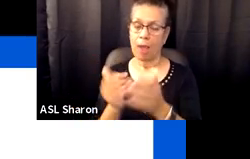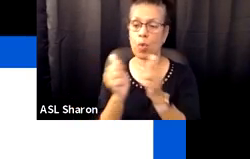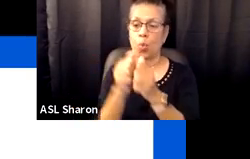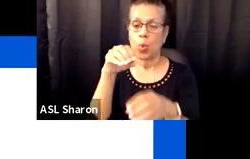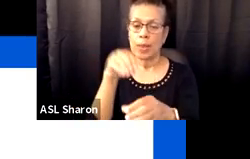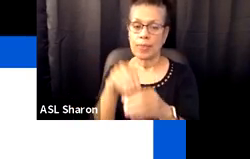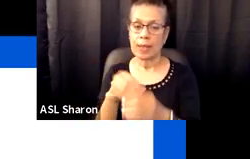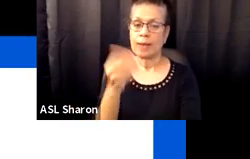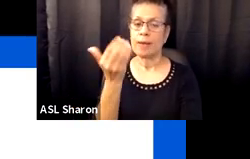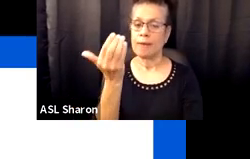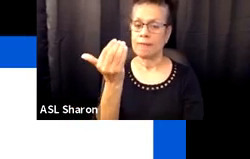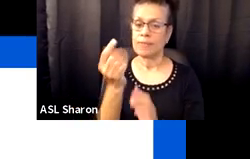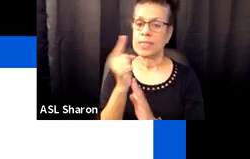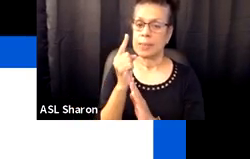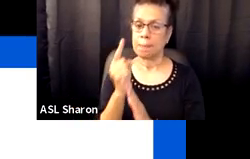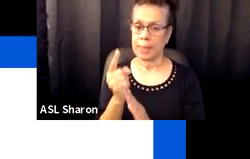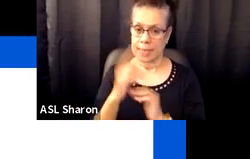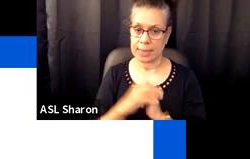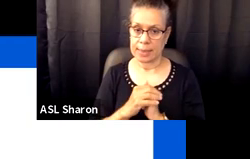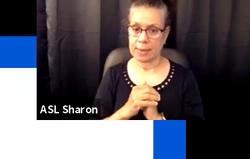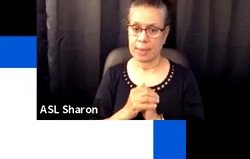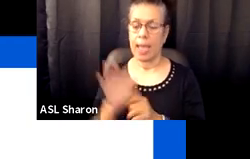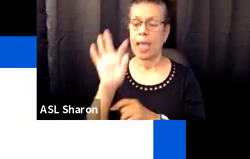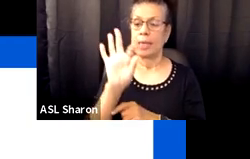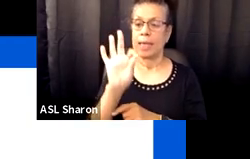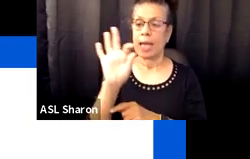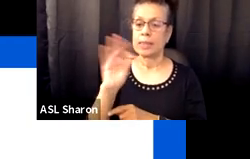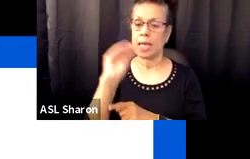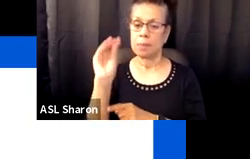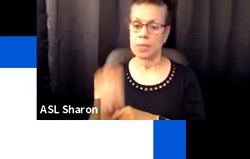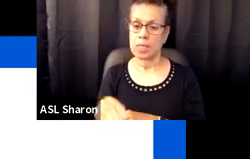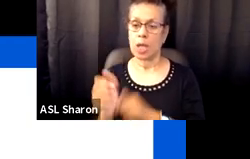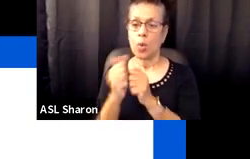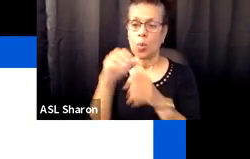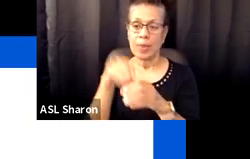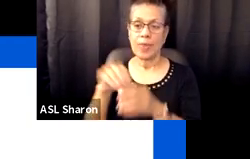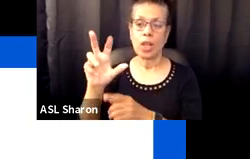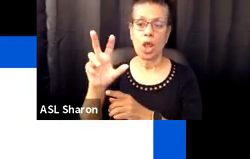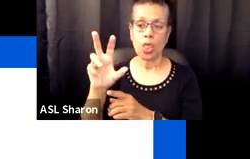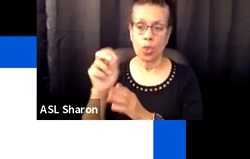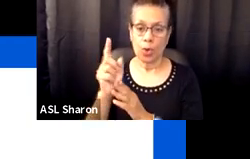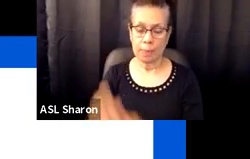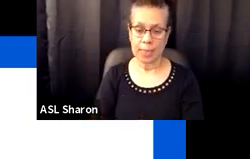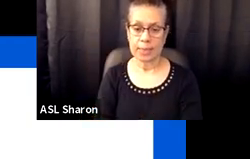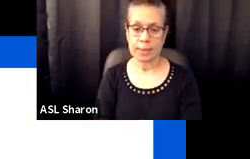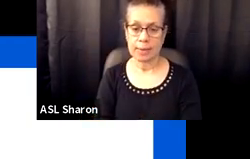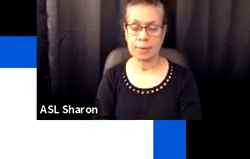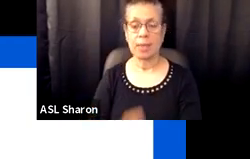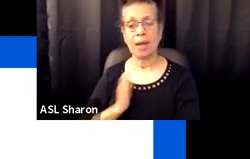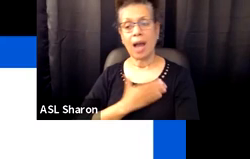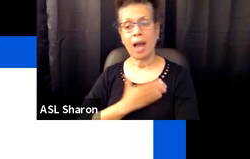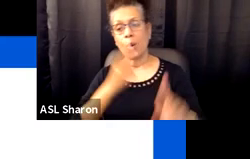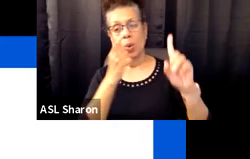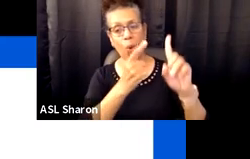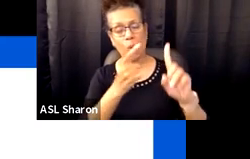minutes of school start time and 99 arrive within 30 minutes while our goal is always a